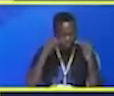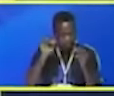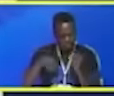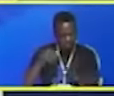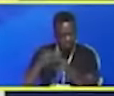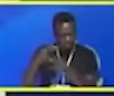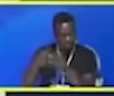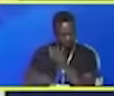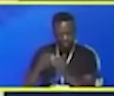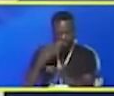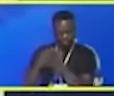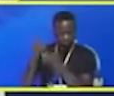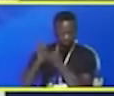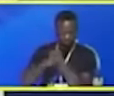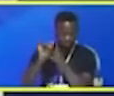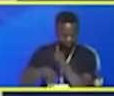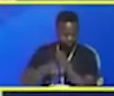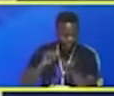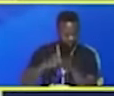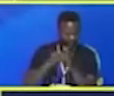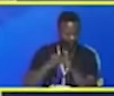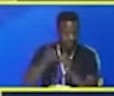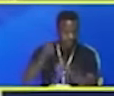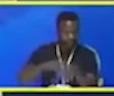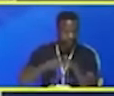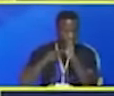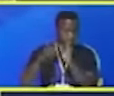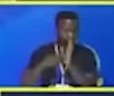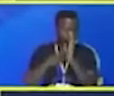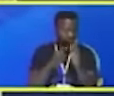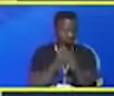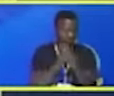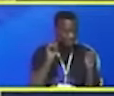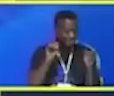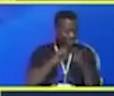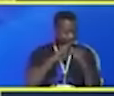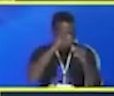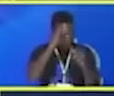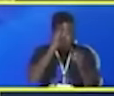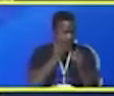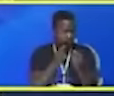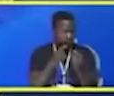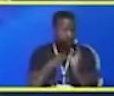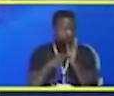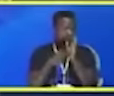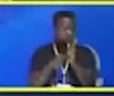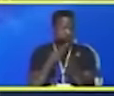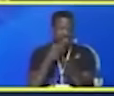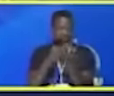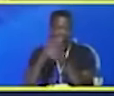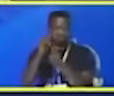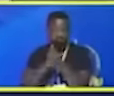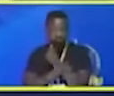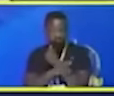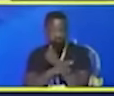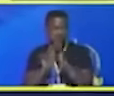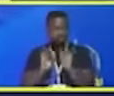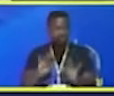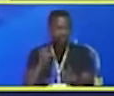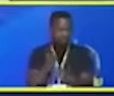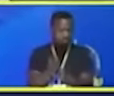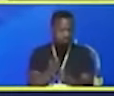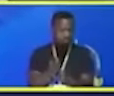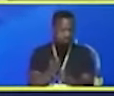You notice that every time God wants to show salvation to men, he releases his goodness and his mercy.